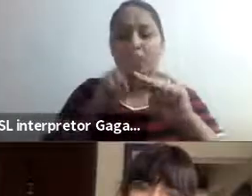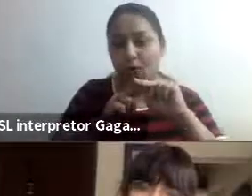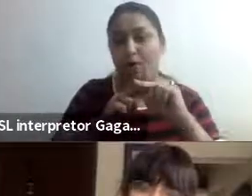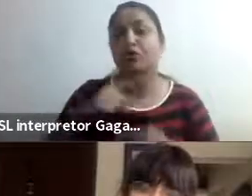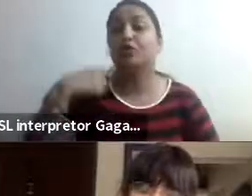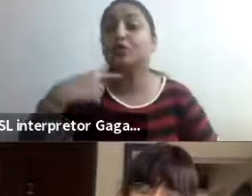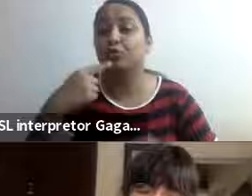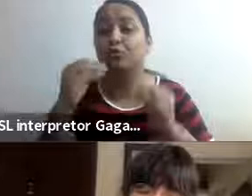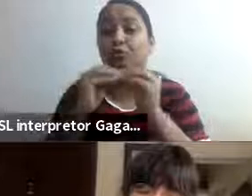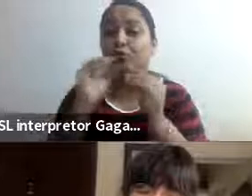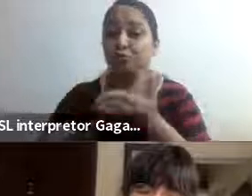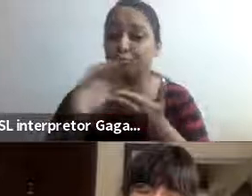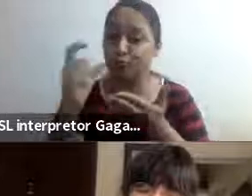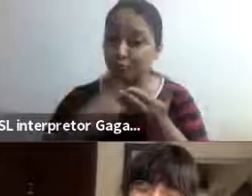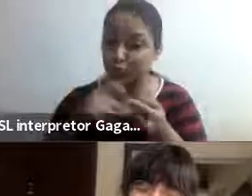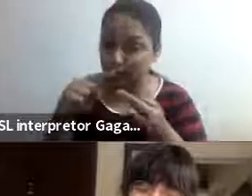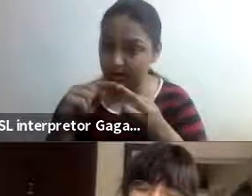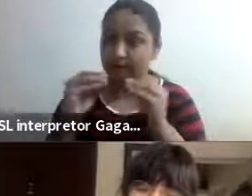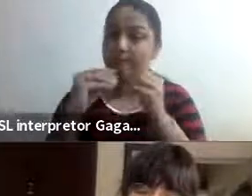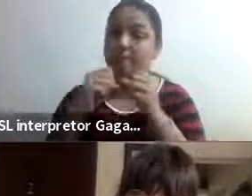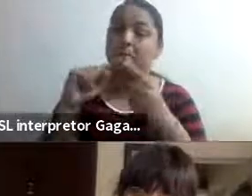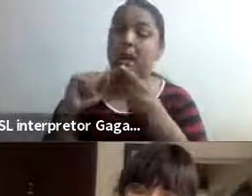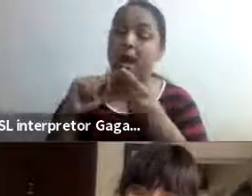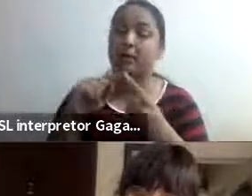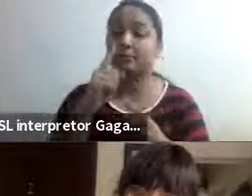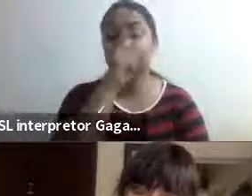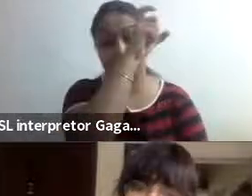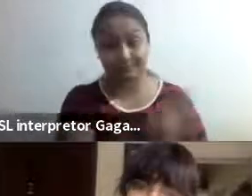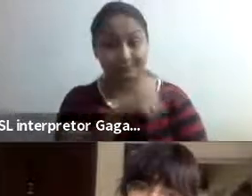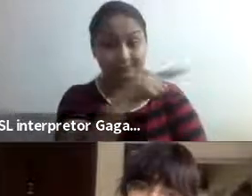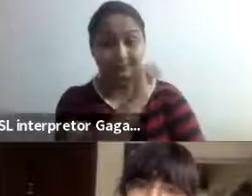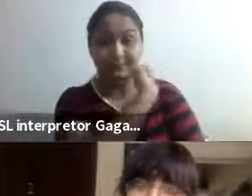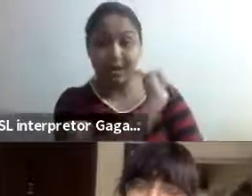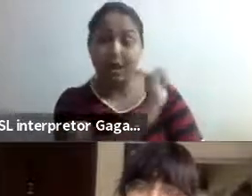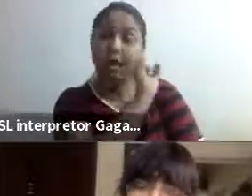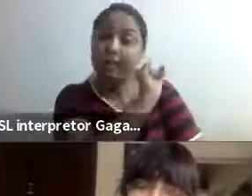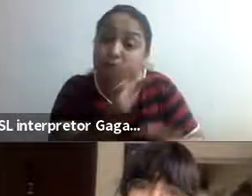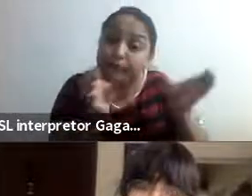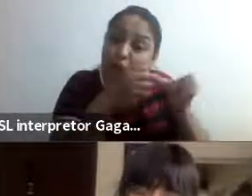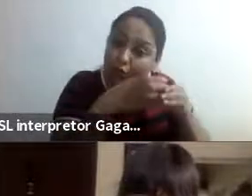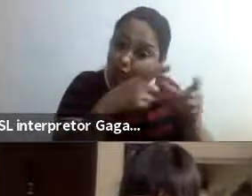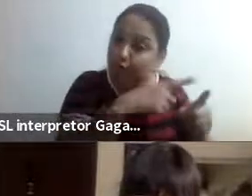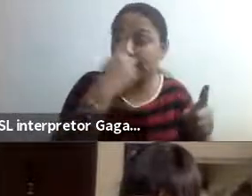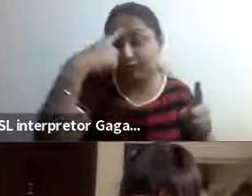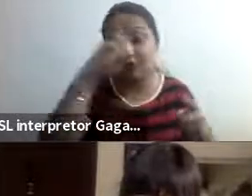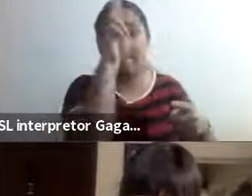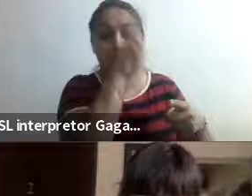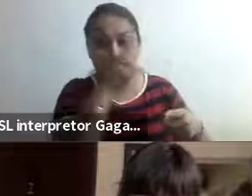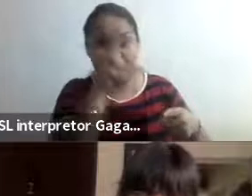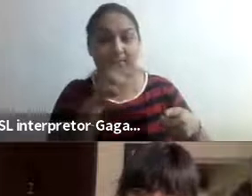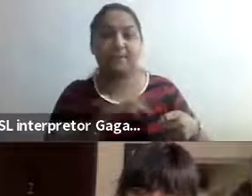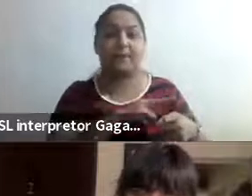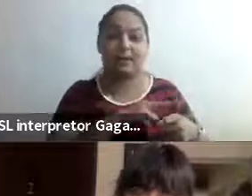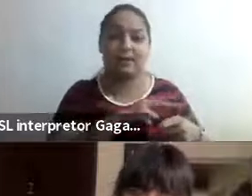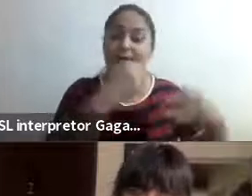Bhuribai is uh, a lady, the first of her community to paint